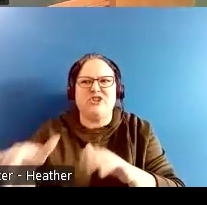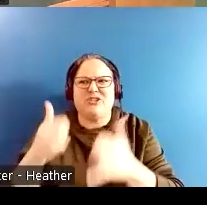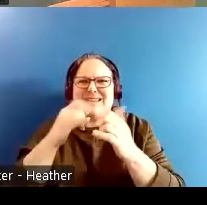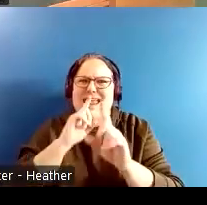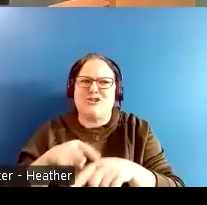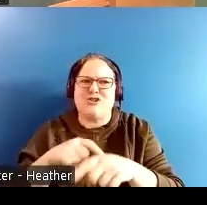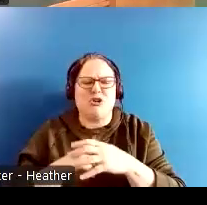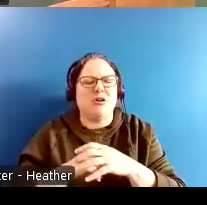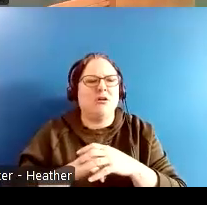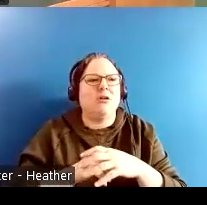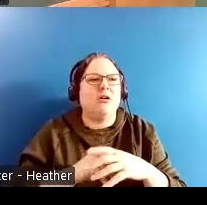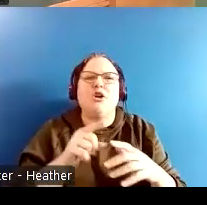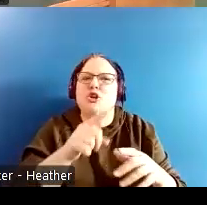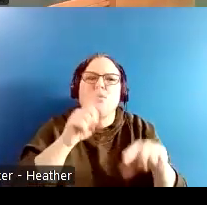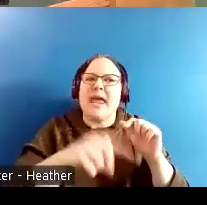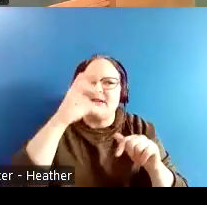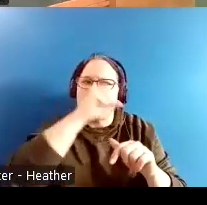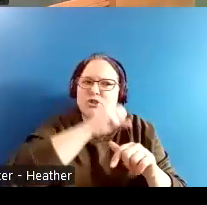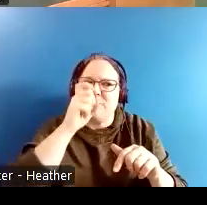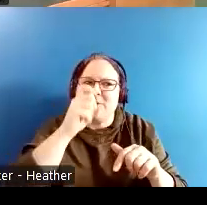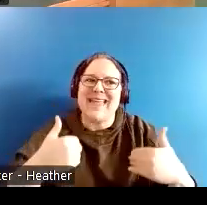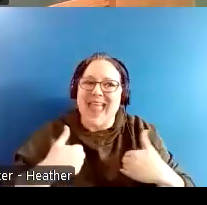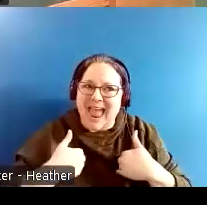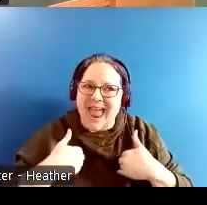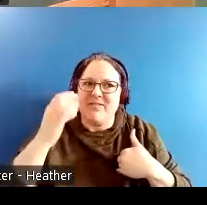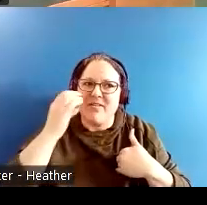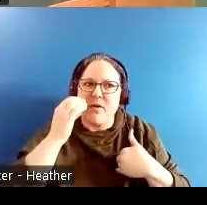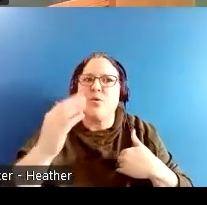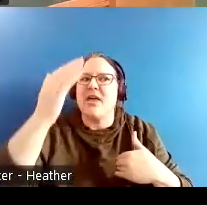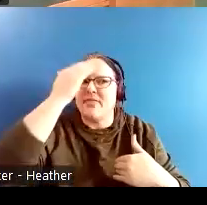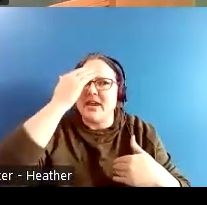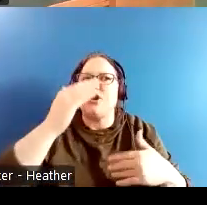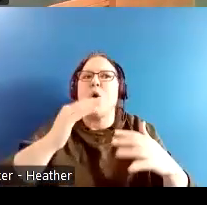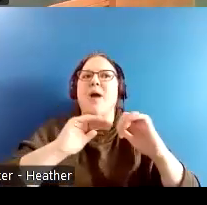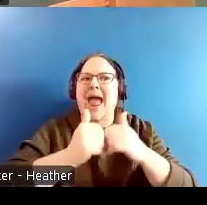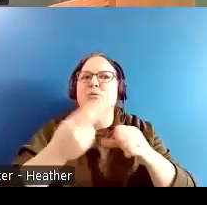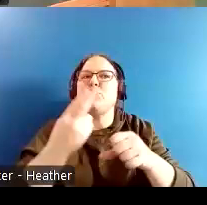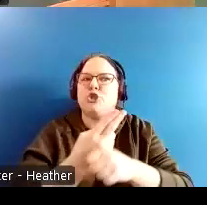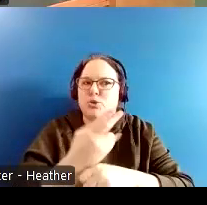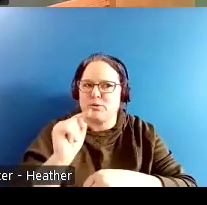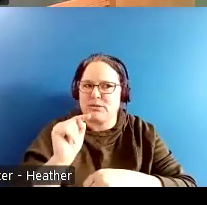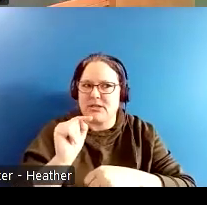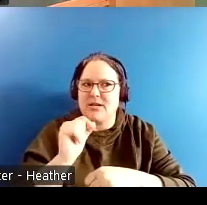can't necessarily assume because someone has the technology that they're digital health ready.